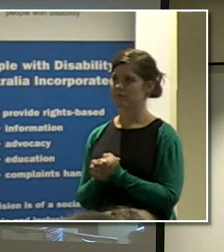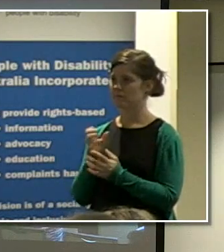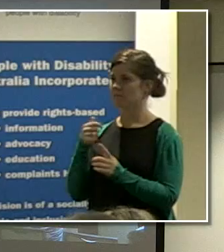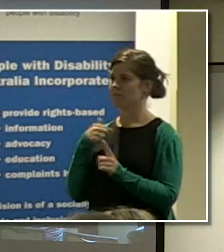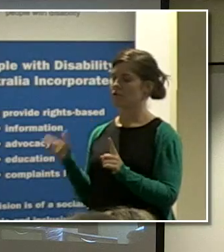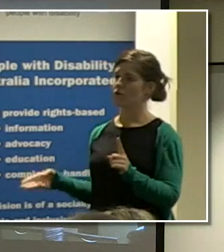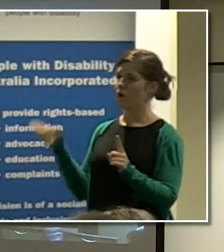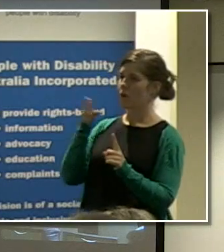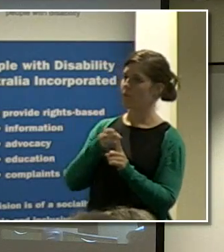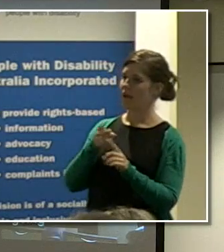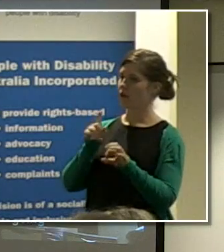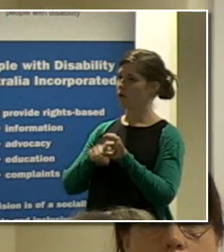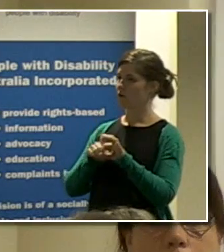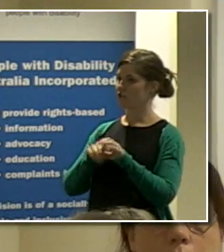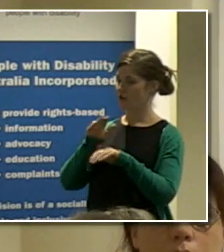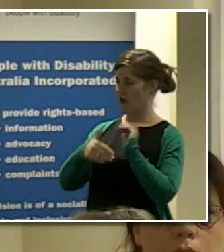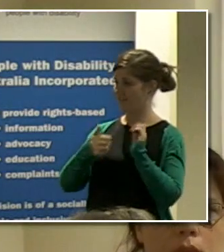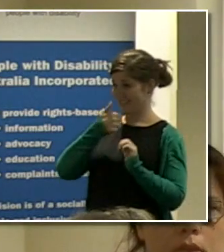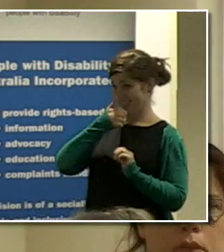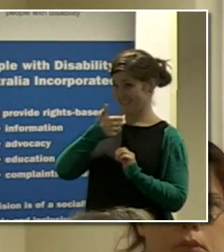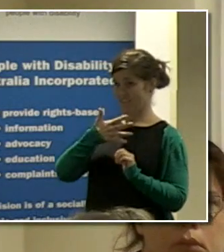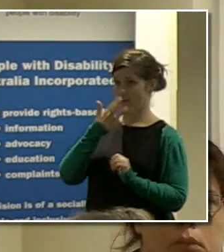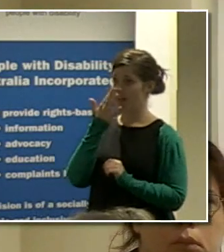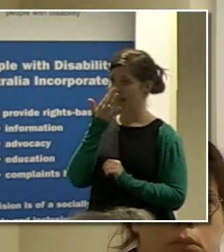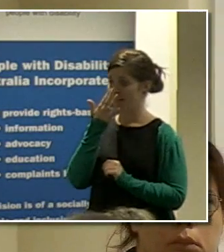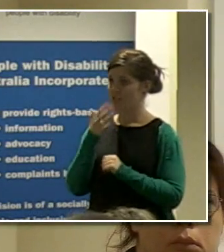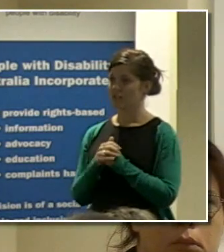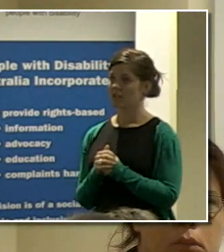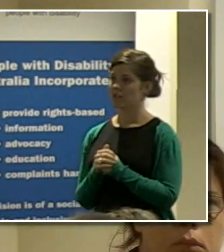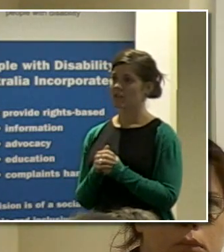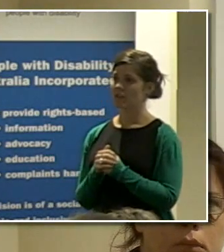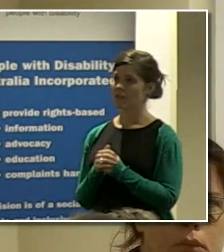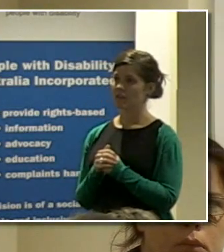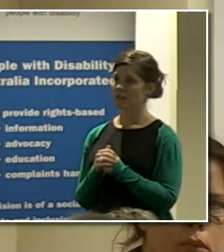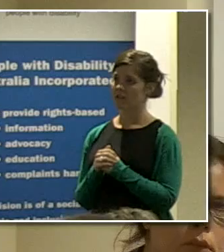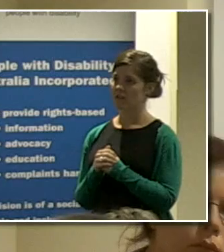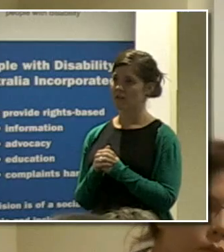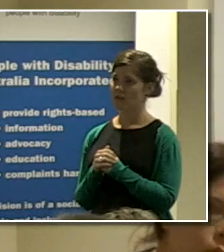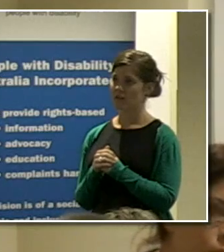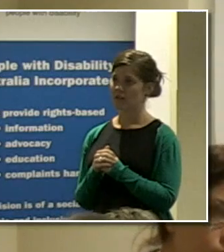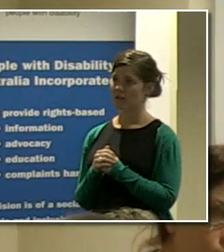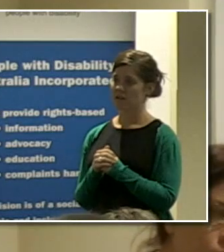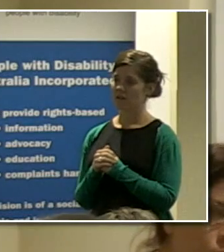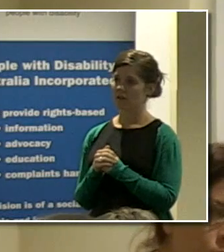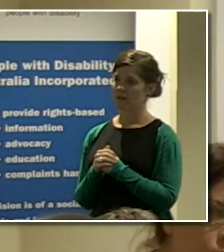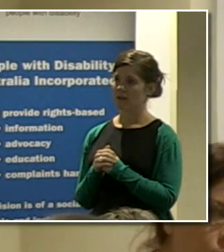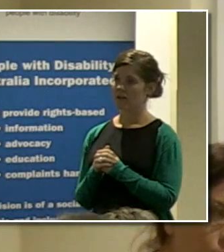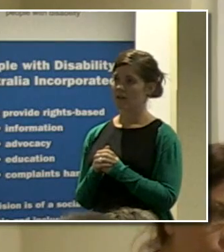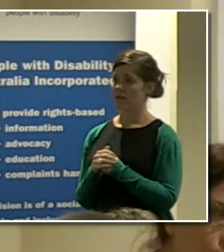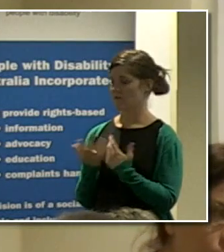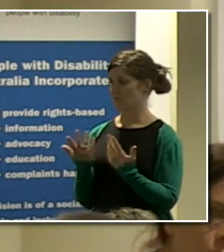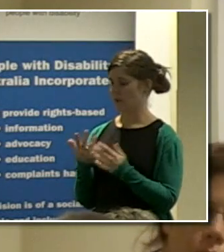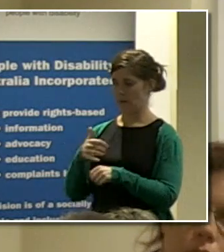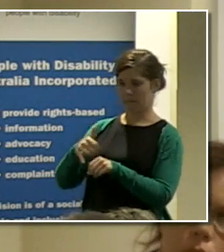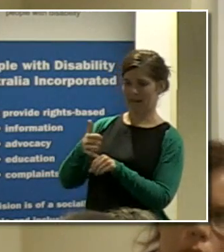just going back to the question of age 65, given advances in medical science,